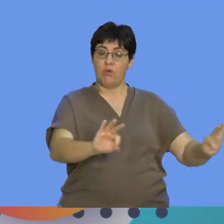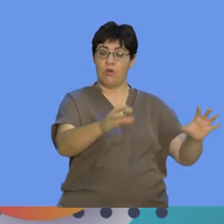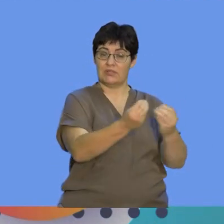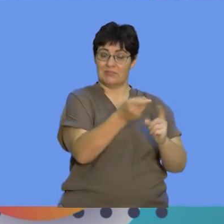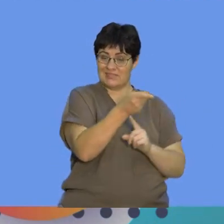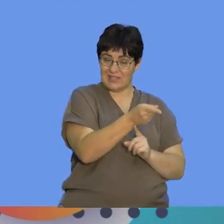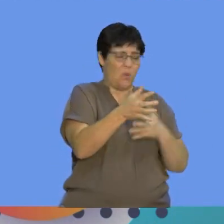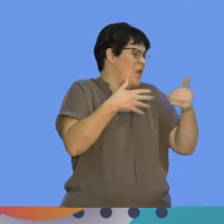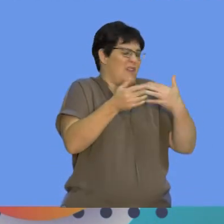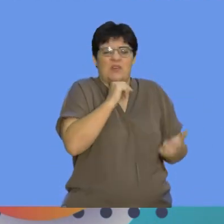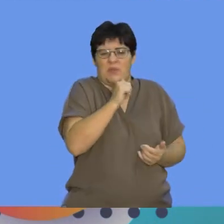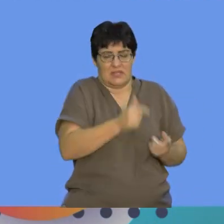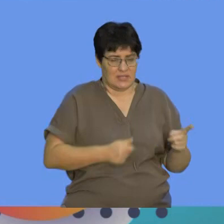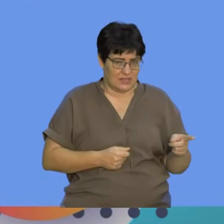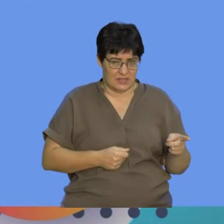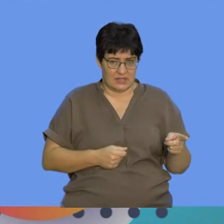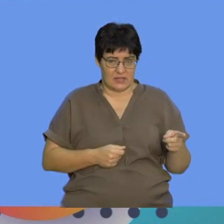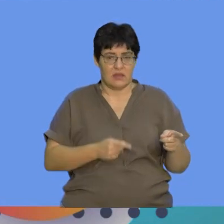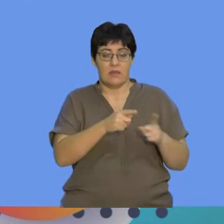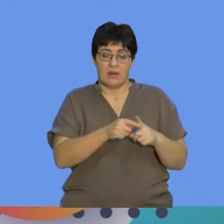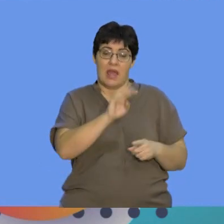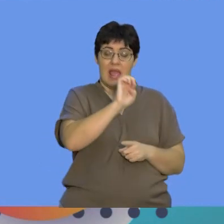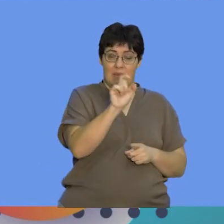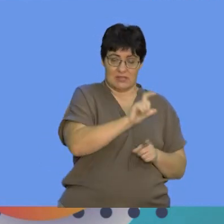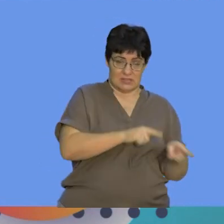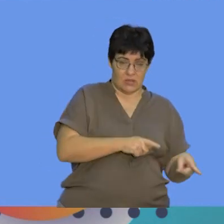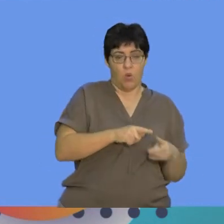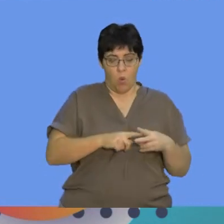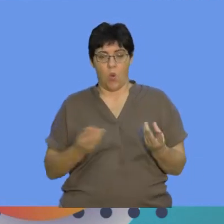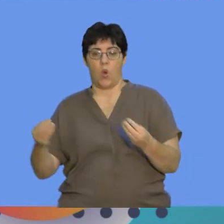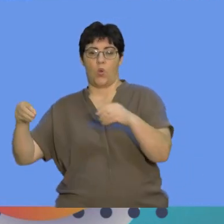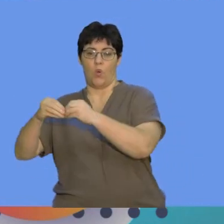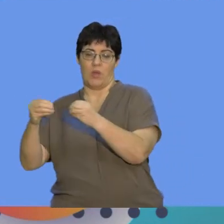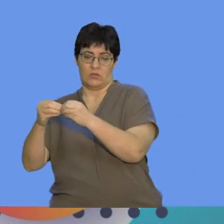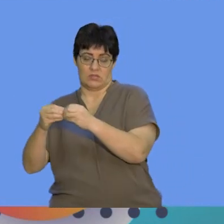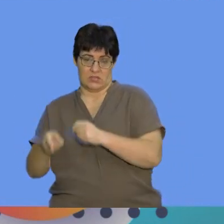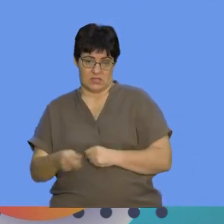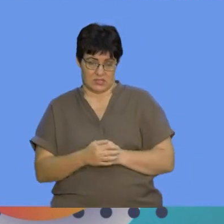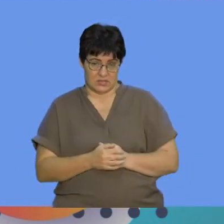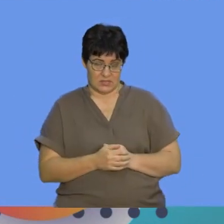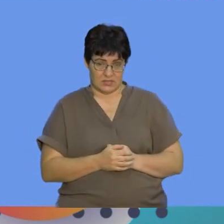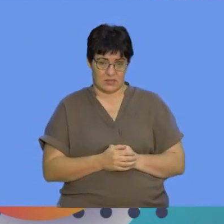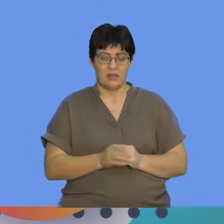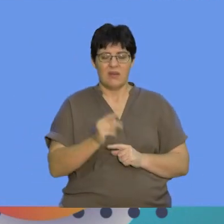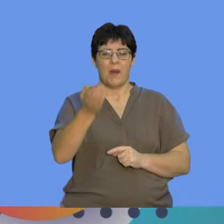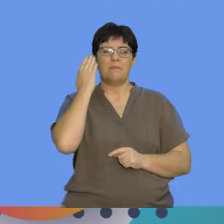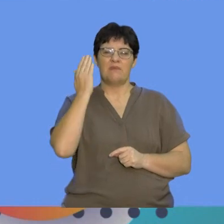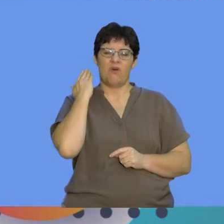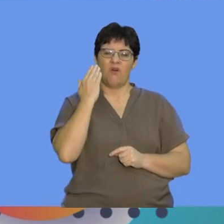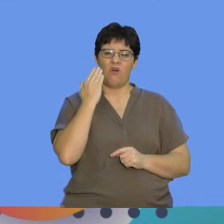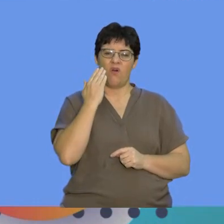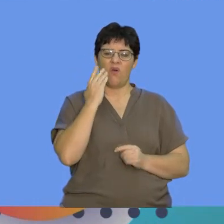whatever it is, it can either be an element or a compound. I think even from our, our earlier interaction